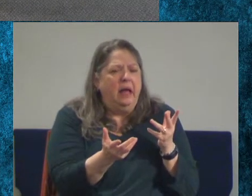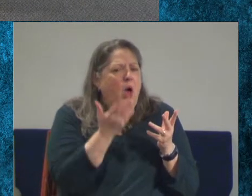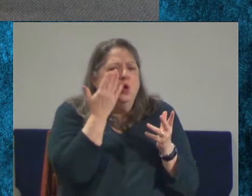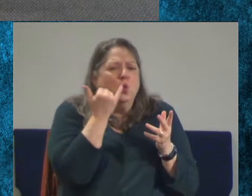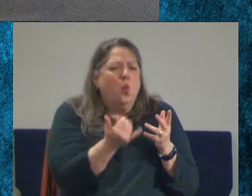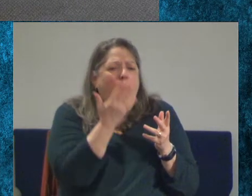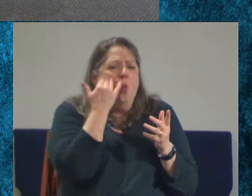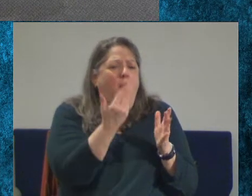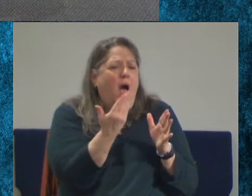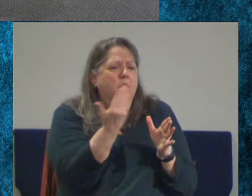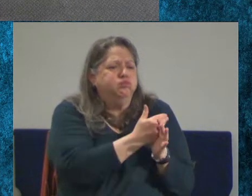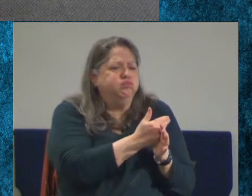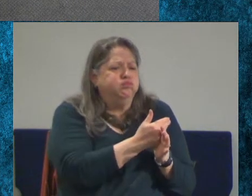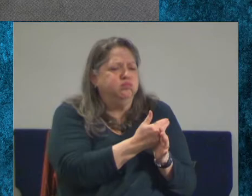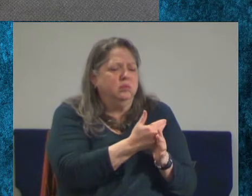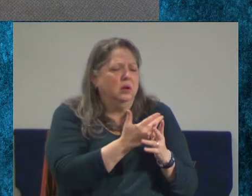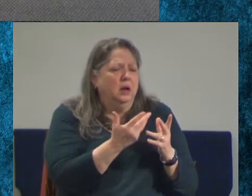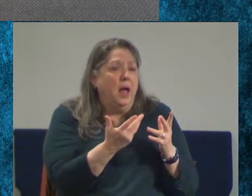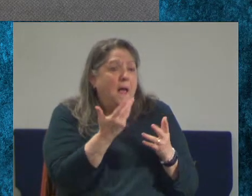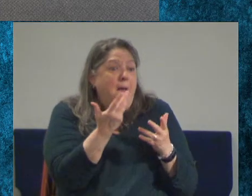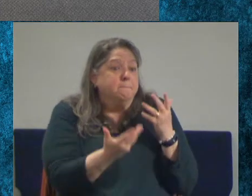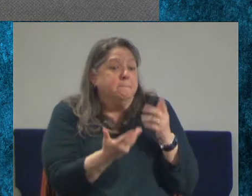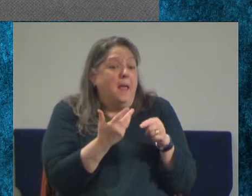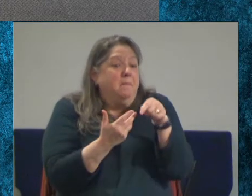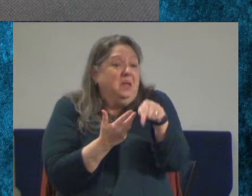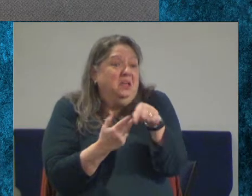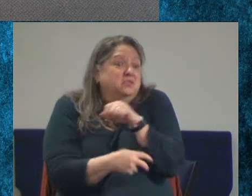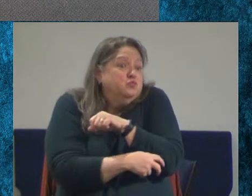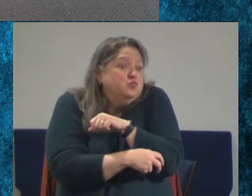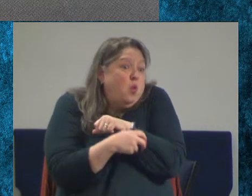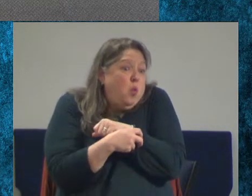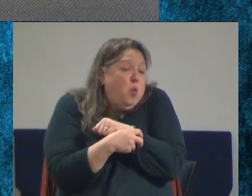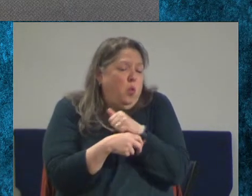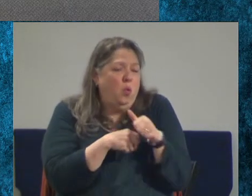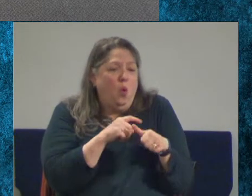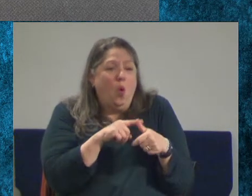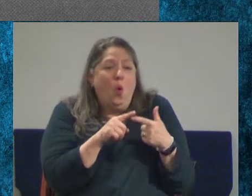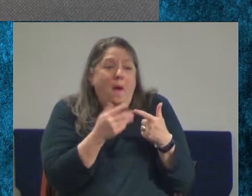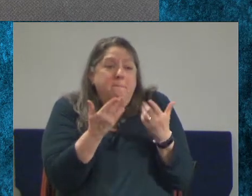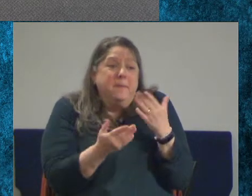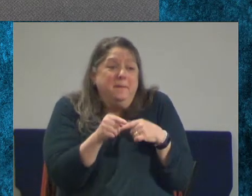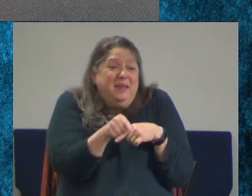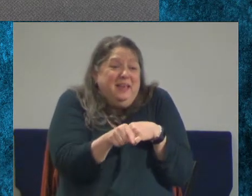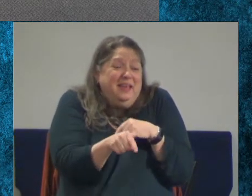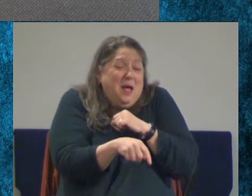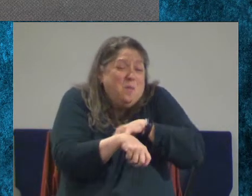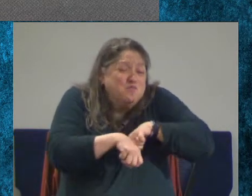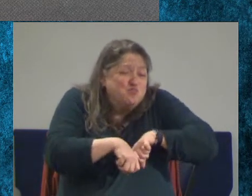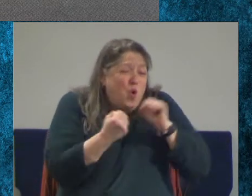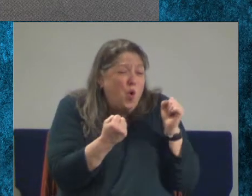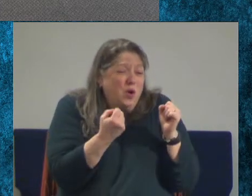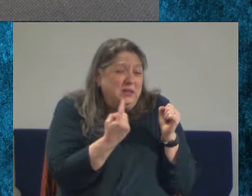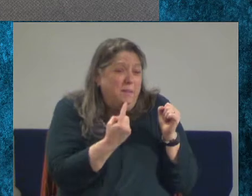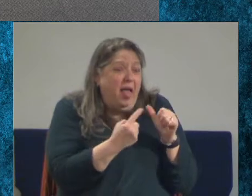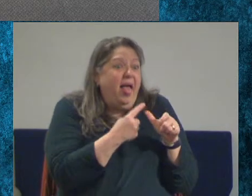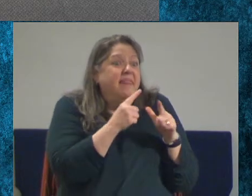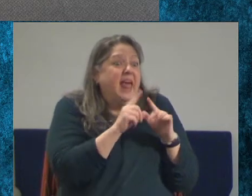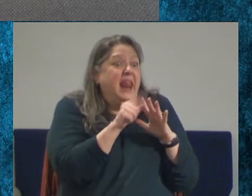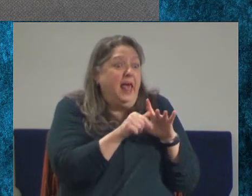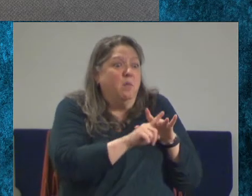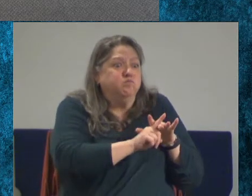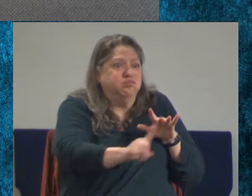to verse 18 that either he stole something or he broke something, and then he ran away. He took